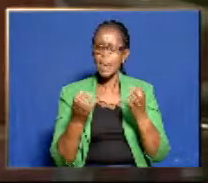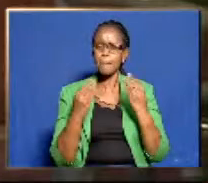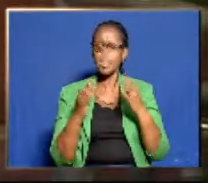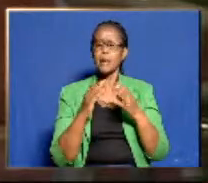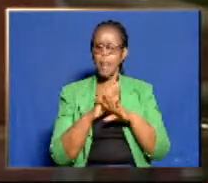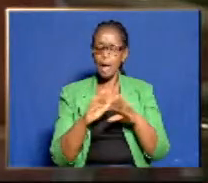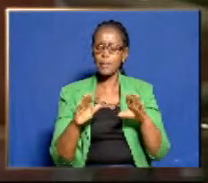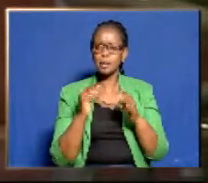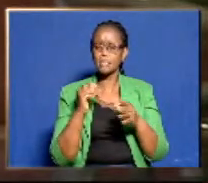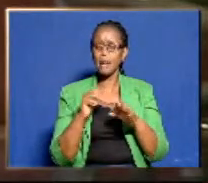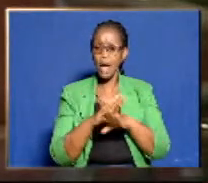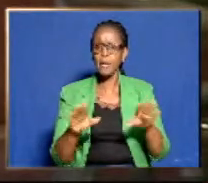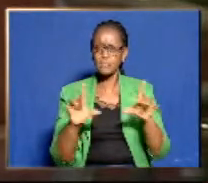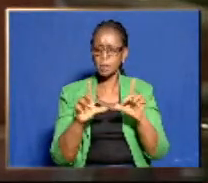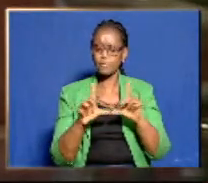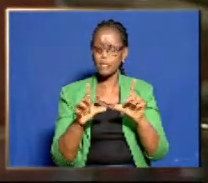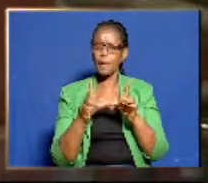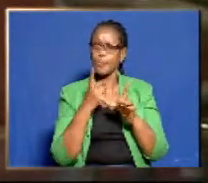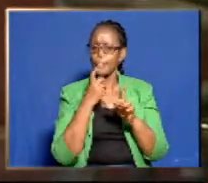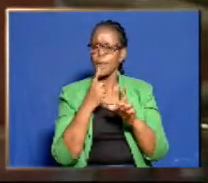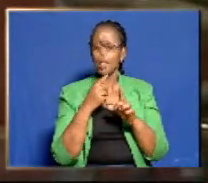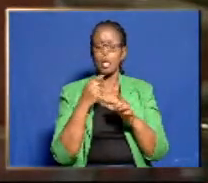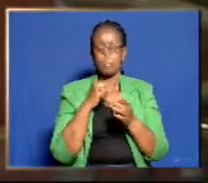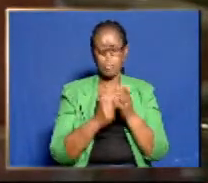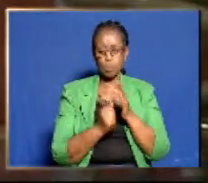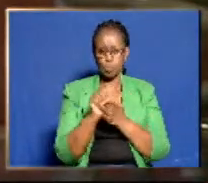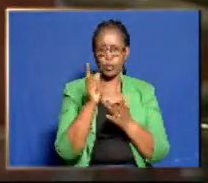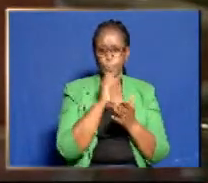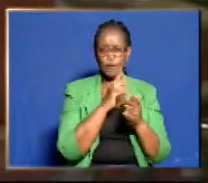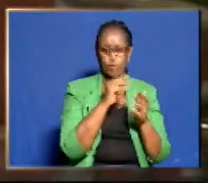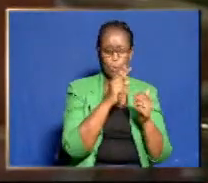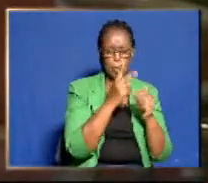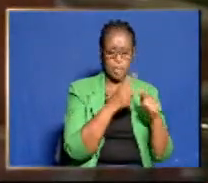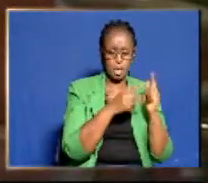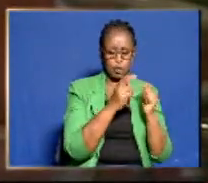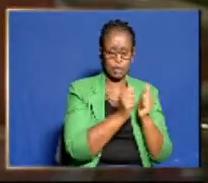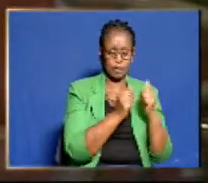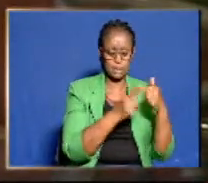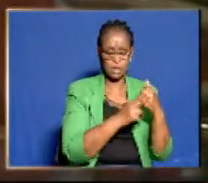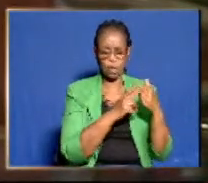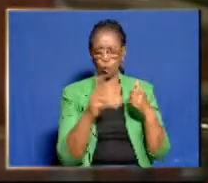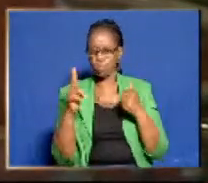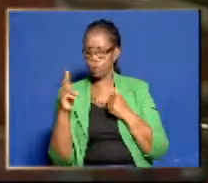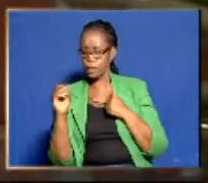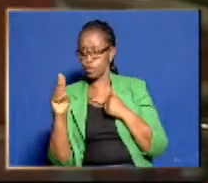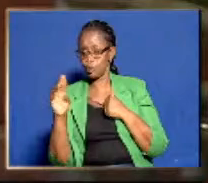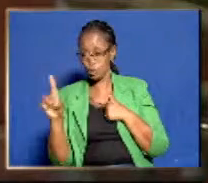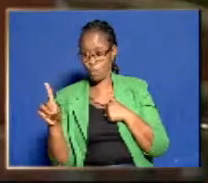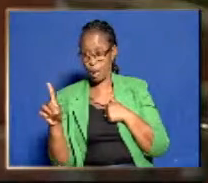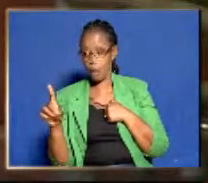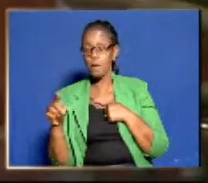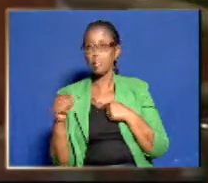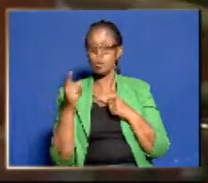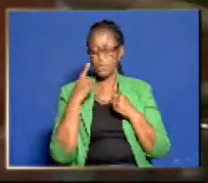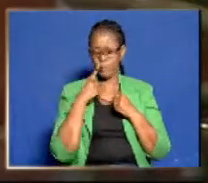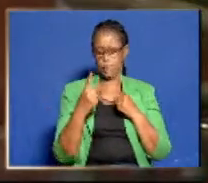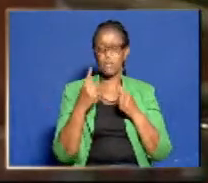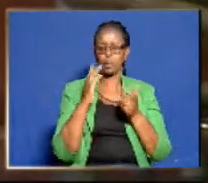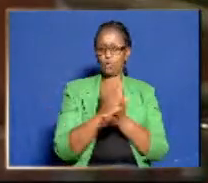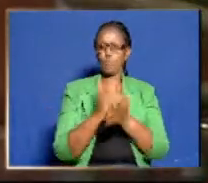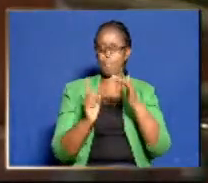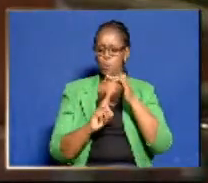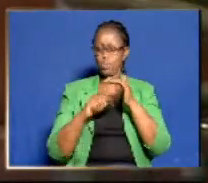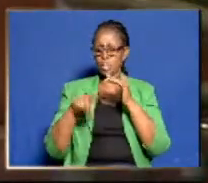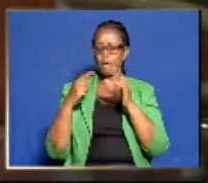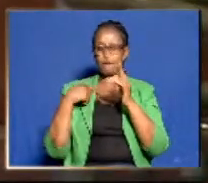between the year 2017 and 2021. And I would like to say that we see this as a great achievement by the ministry,